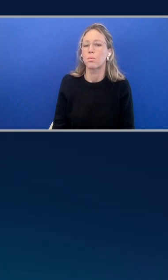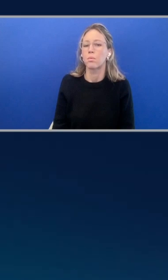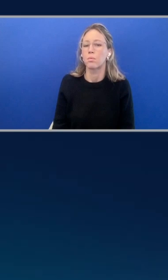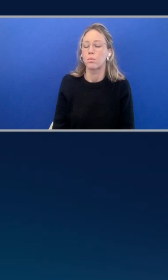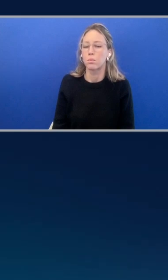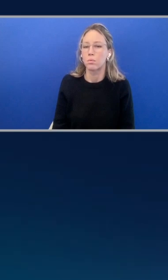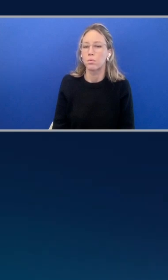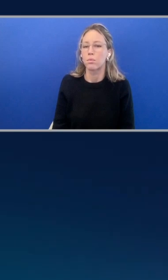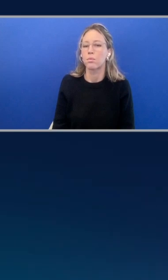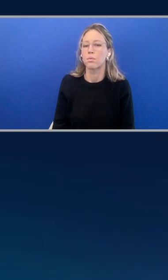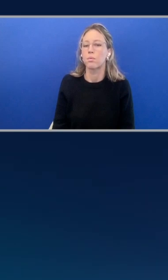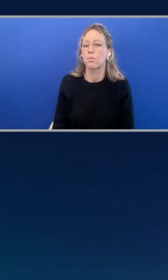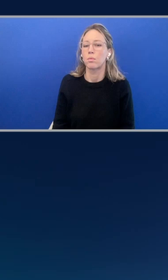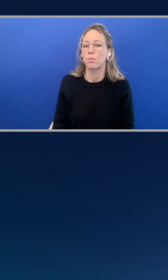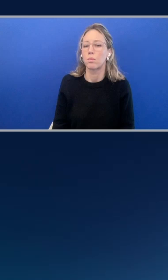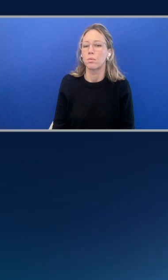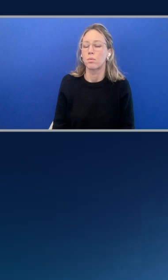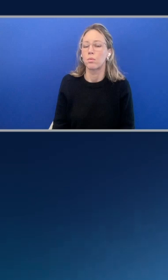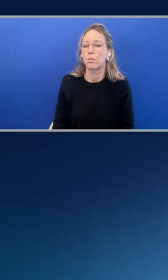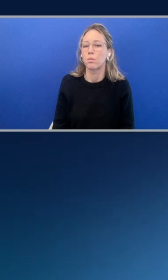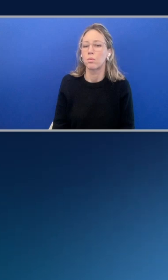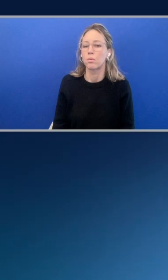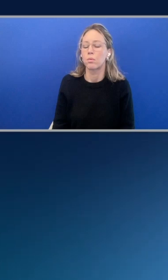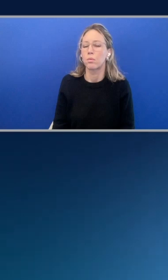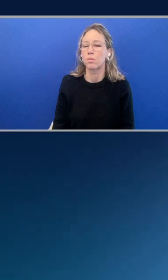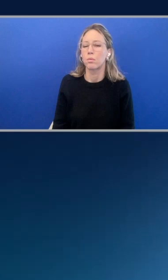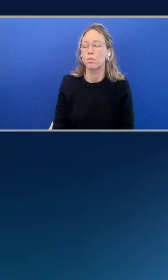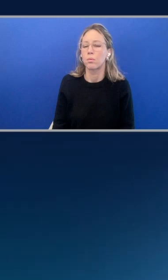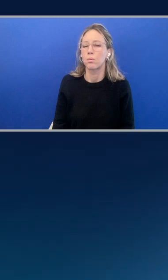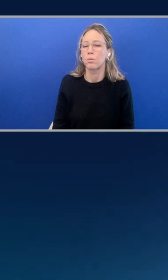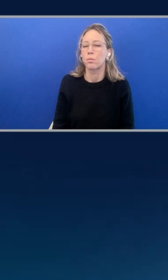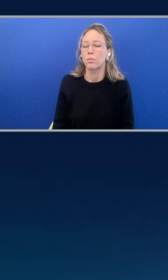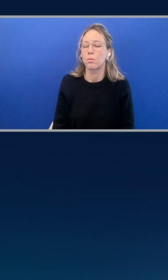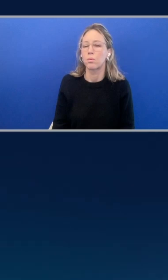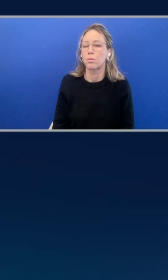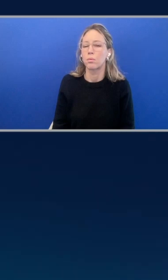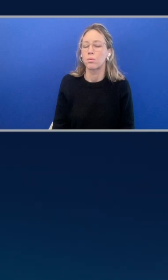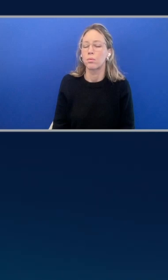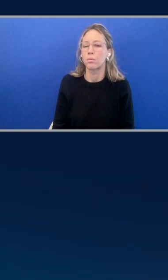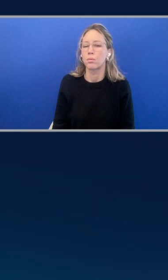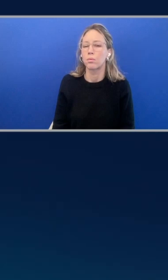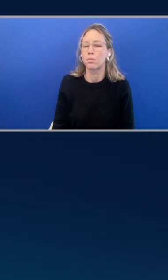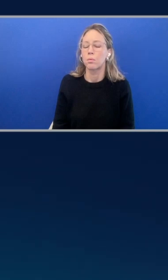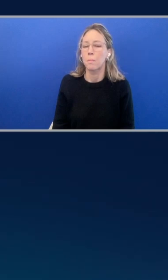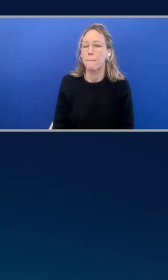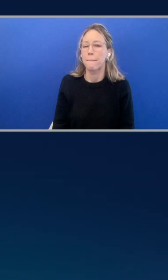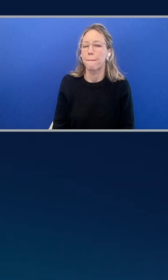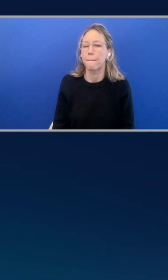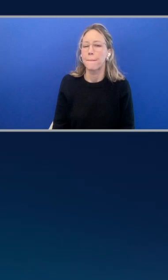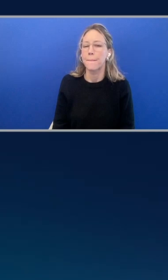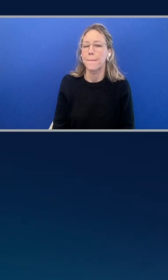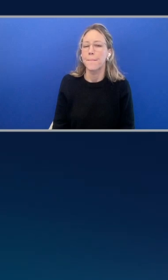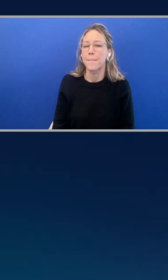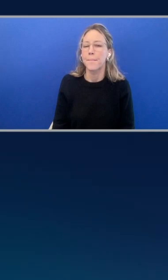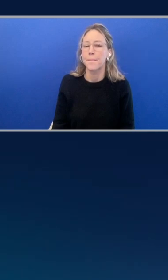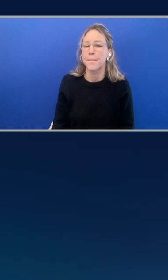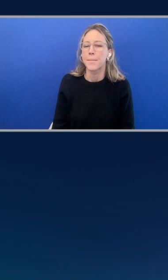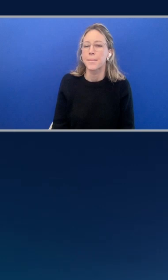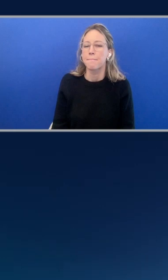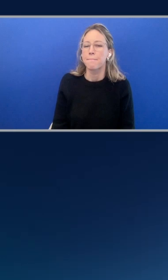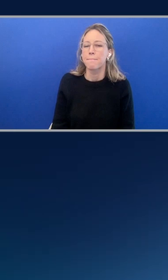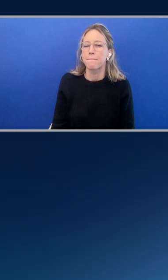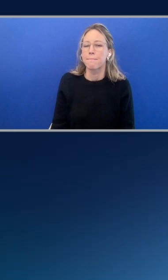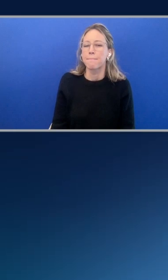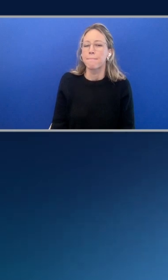community perspective, that was included, and it makes it so that it works for all of us as well. And so they invited me to help out